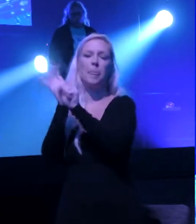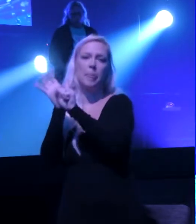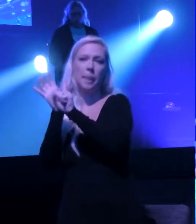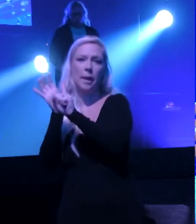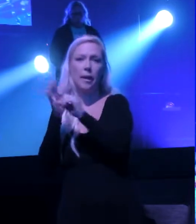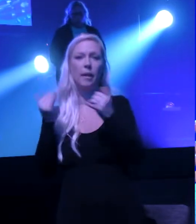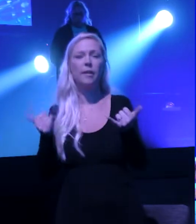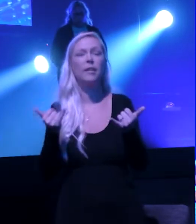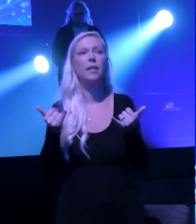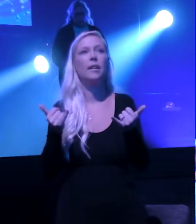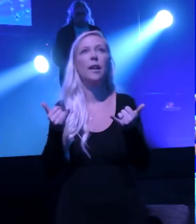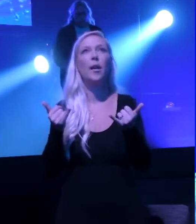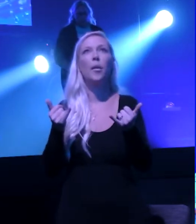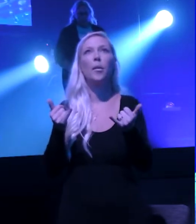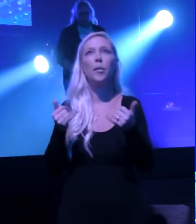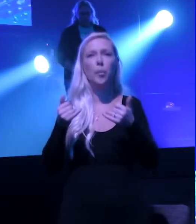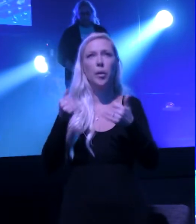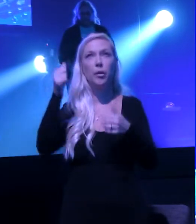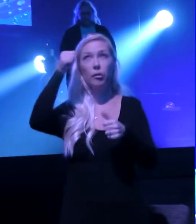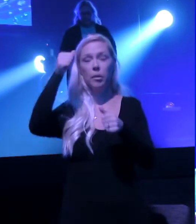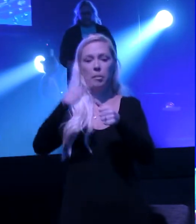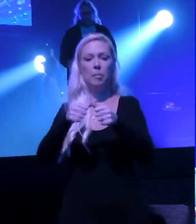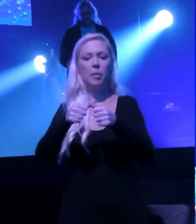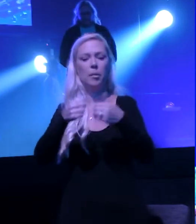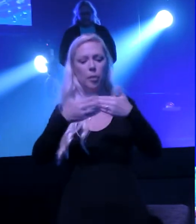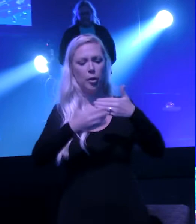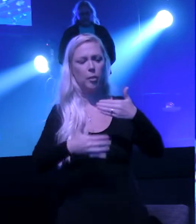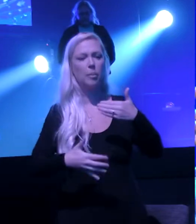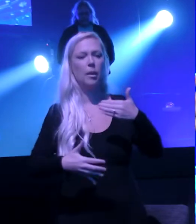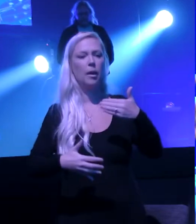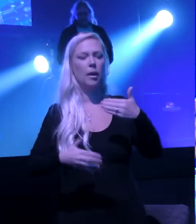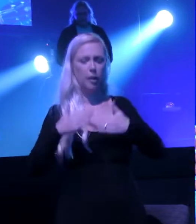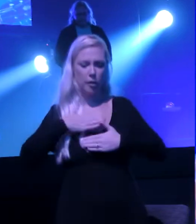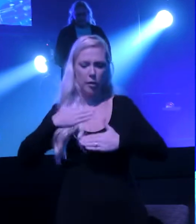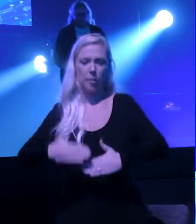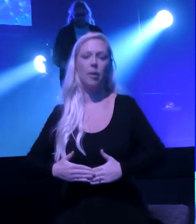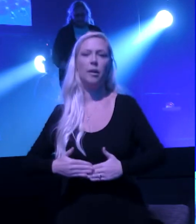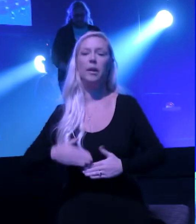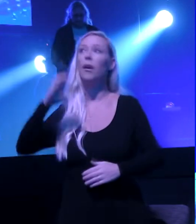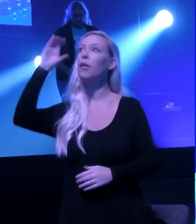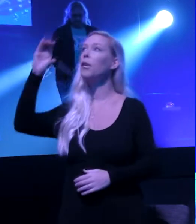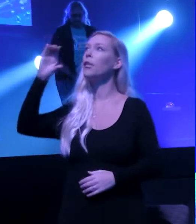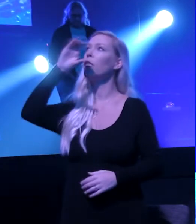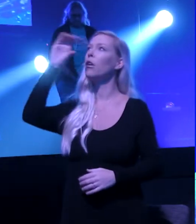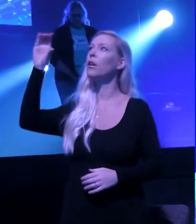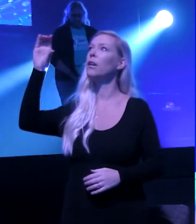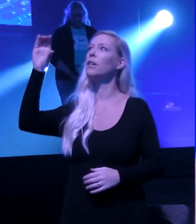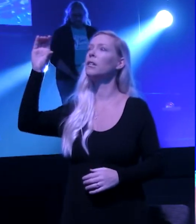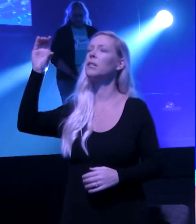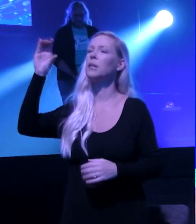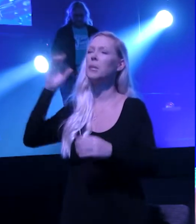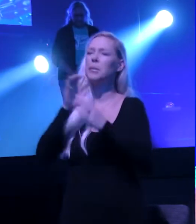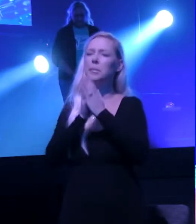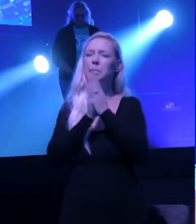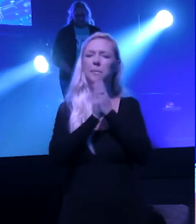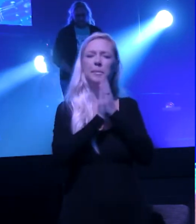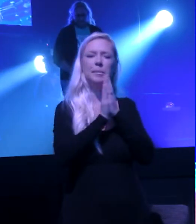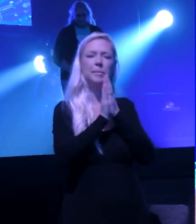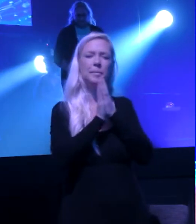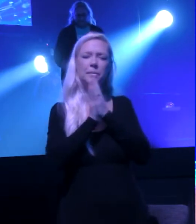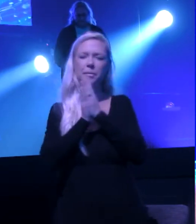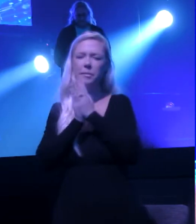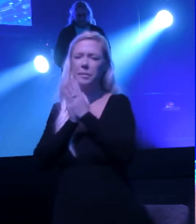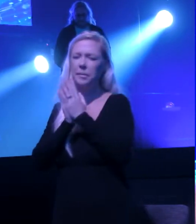we thank you and we remember that sacrifice, paying the penalty for our sins once and for all.